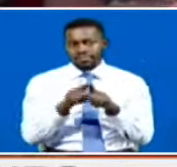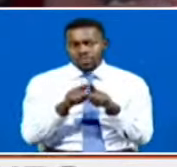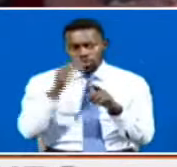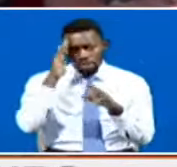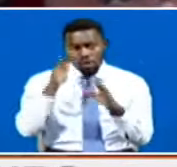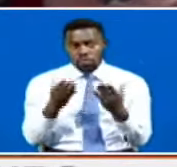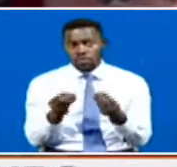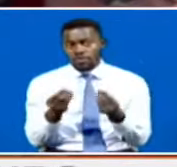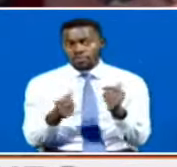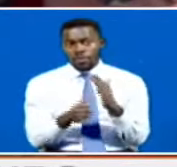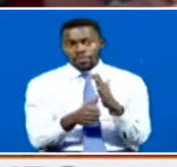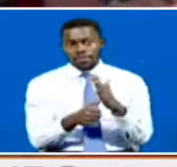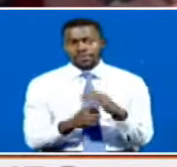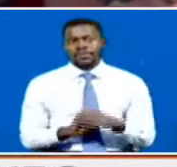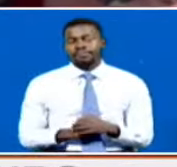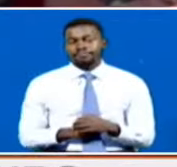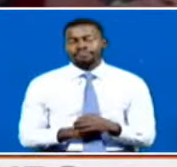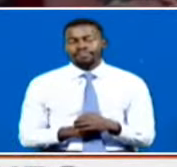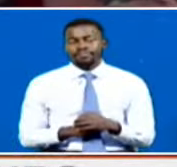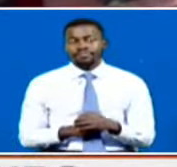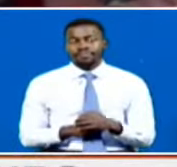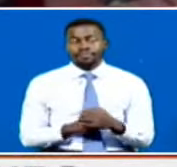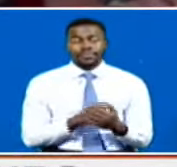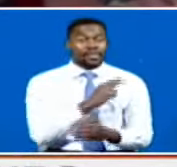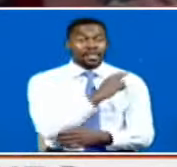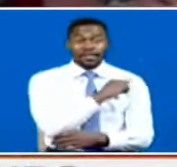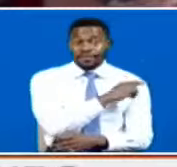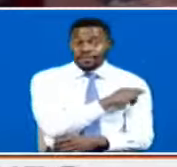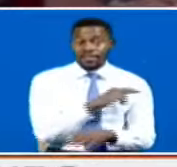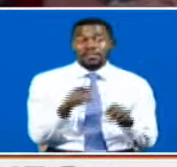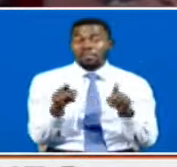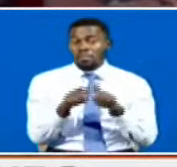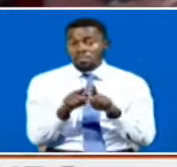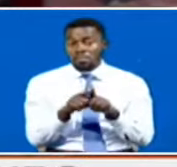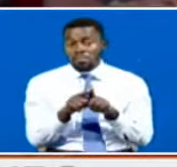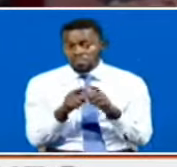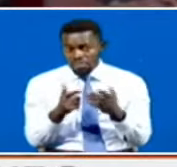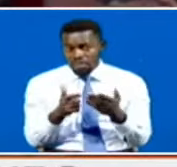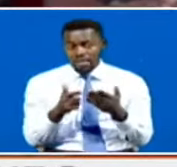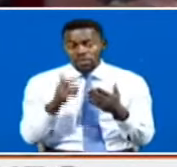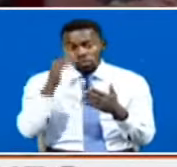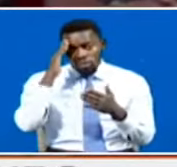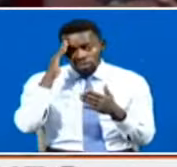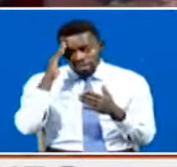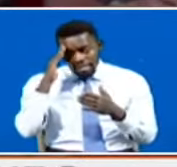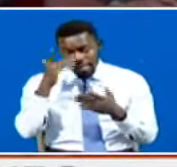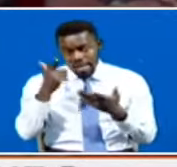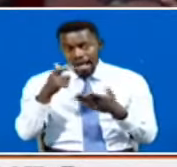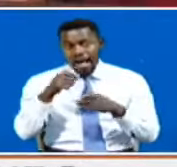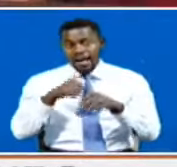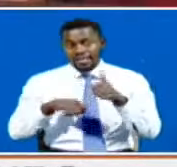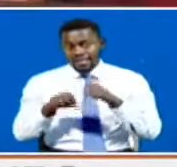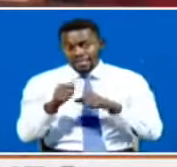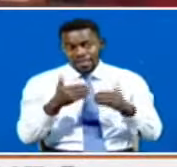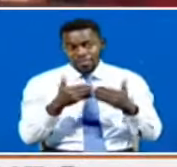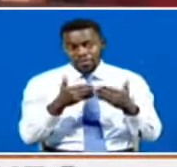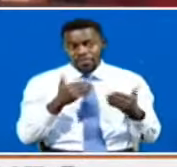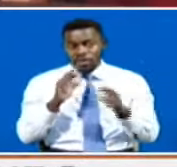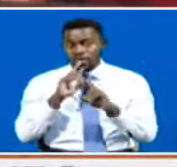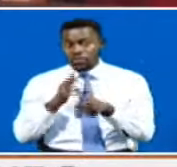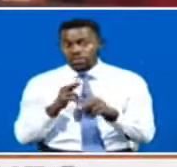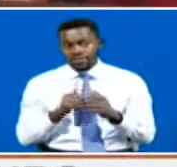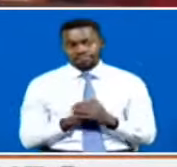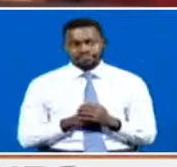situations. He would be considerate of actions before he took them.